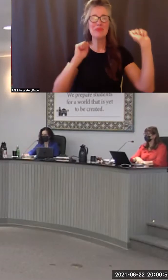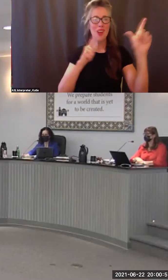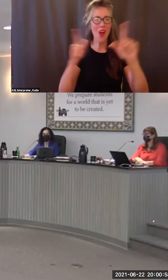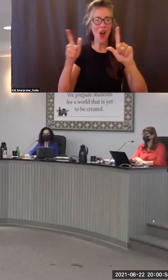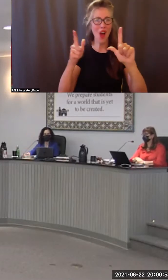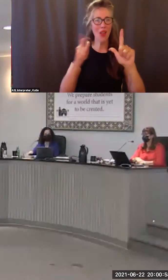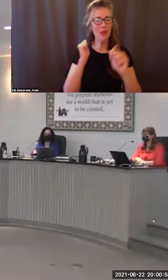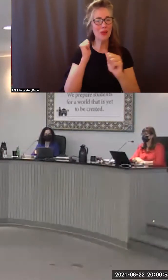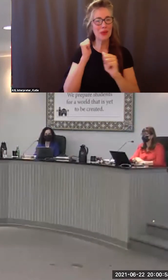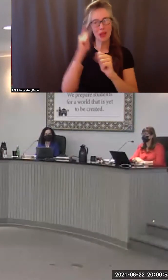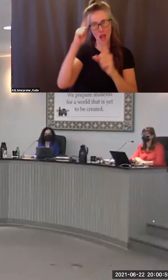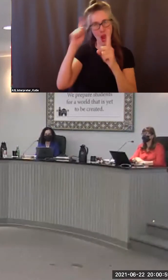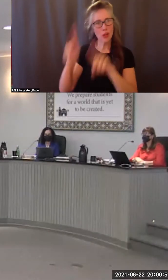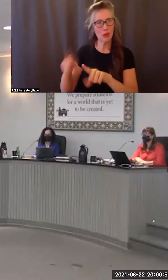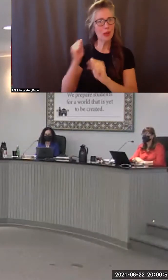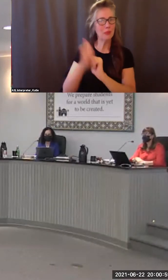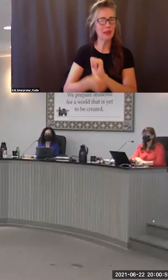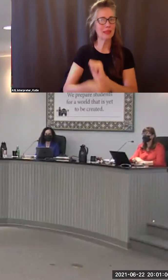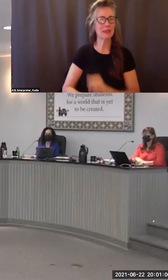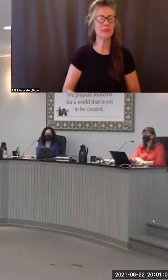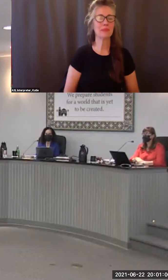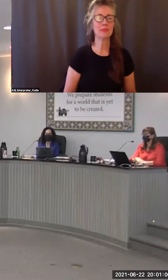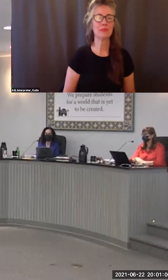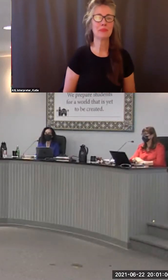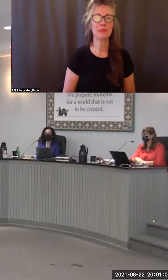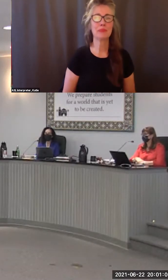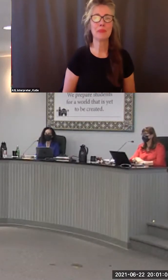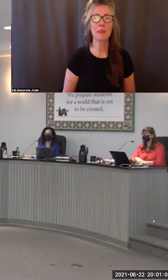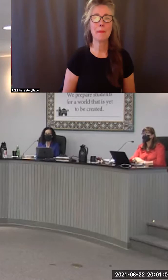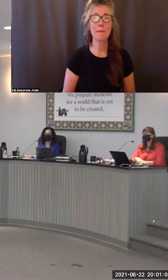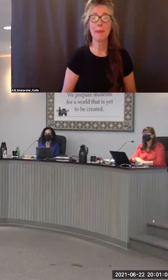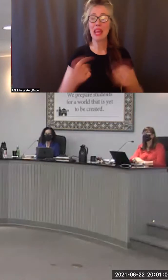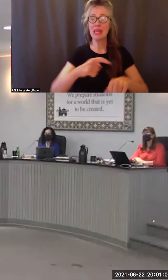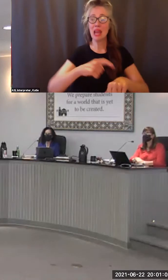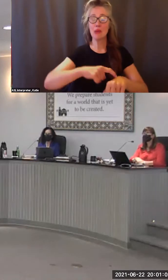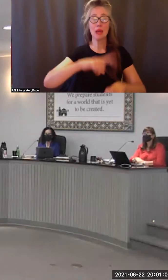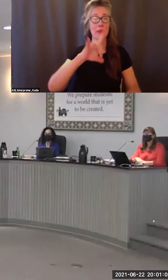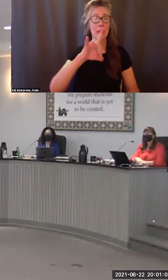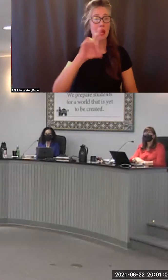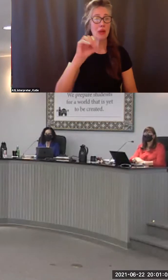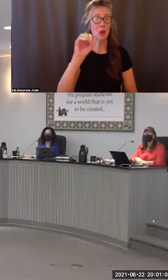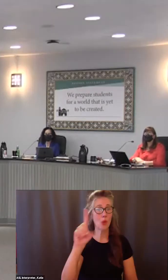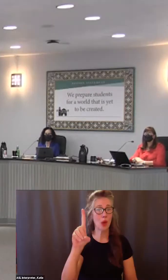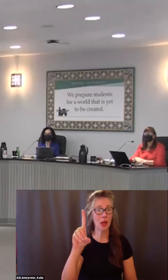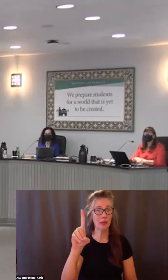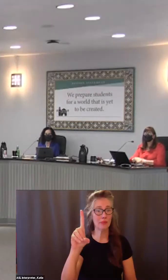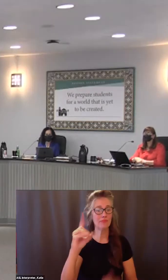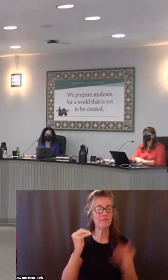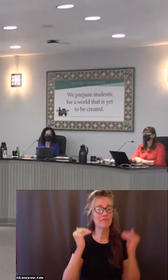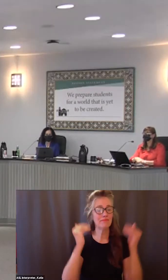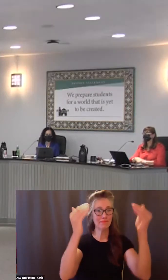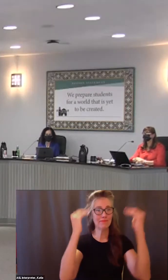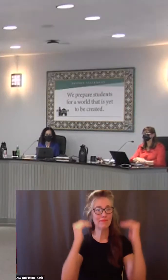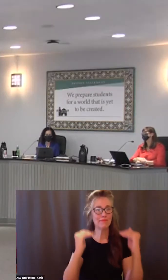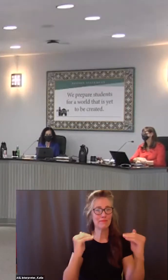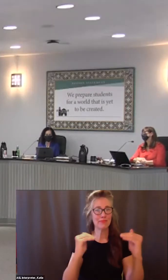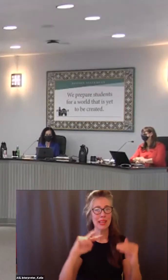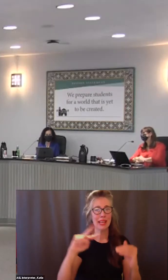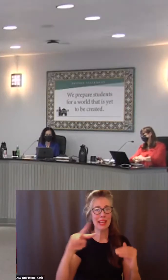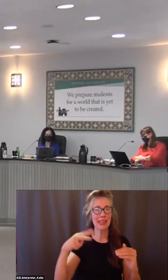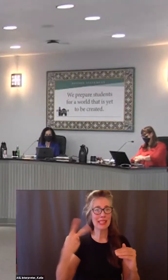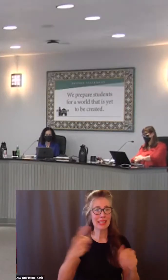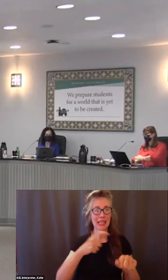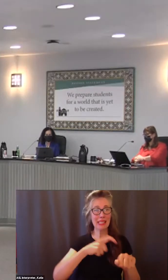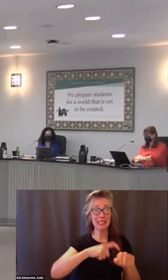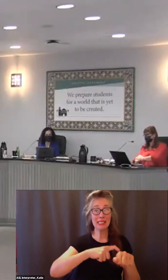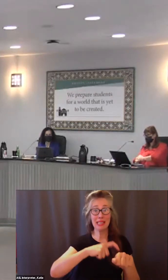motion passes unanimously. And as it is 8:01, we will now go forward to our second